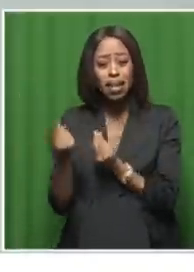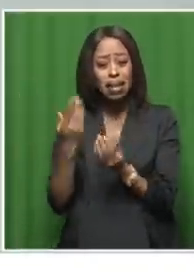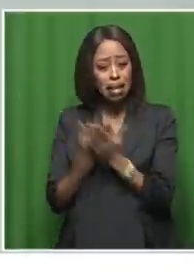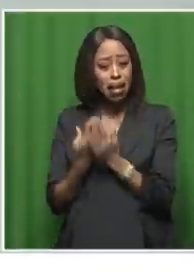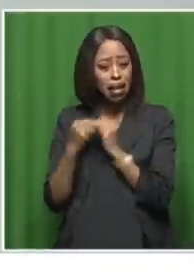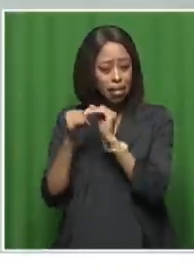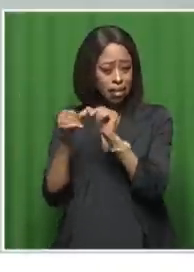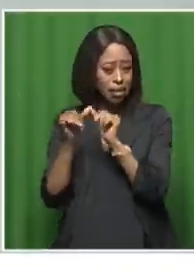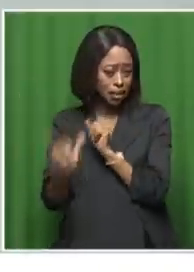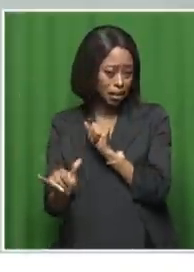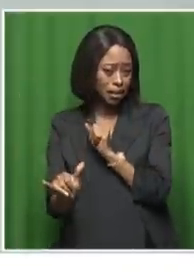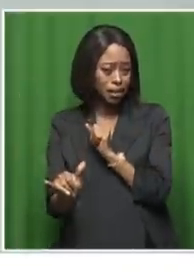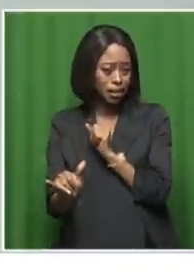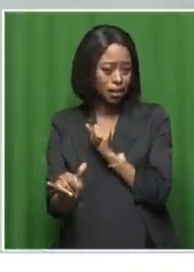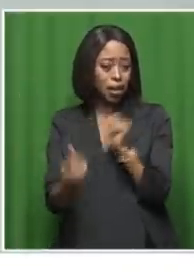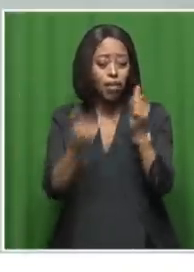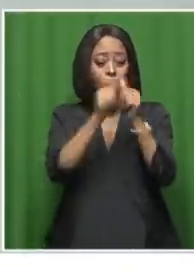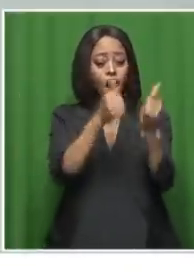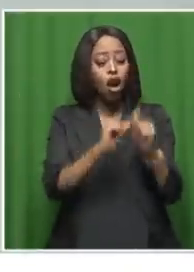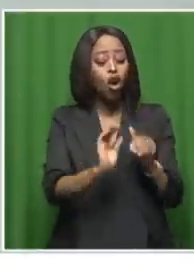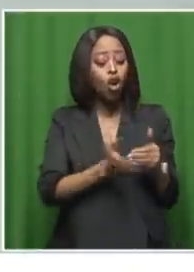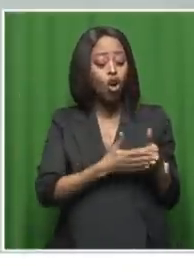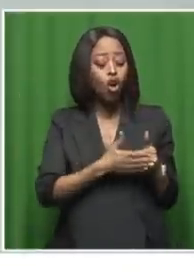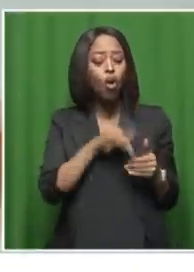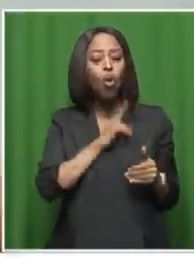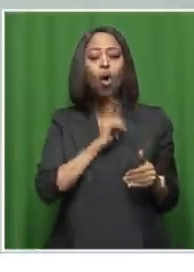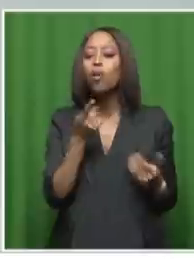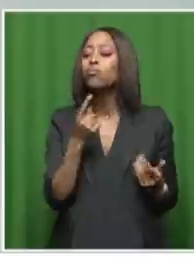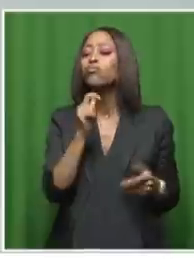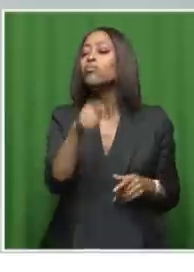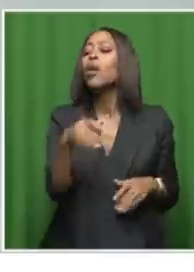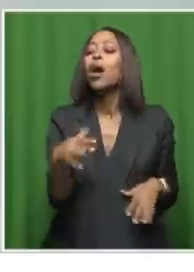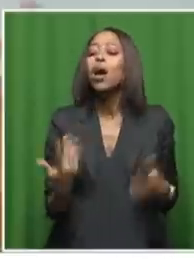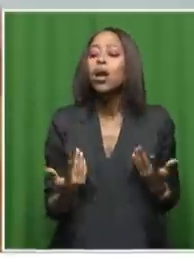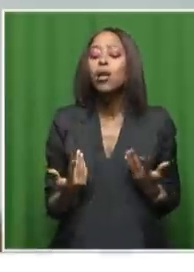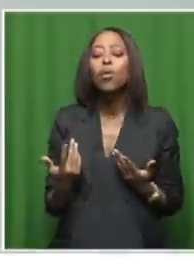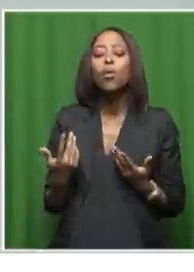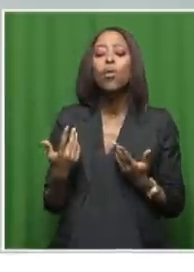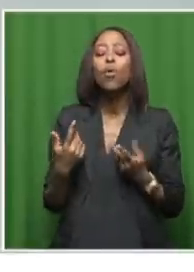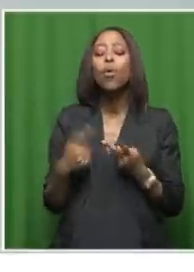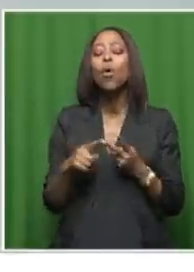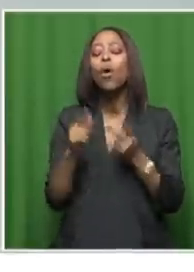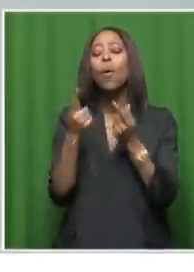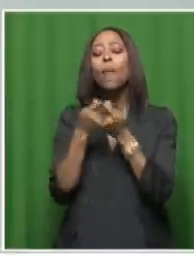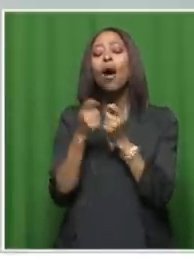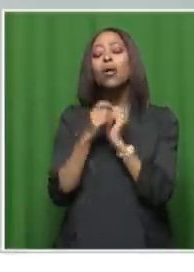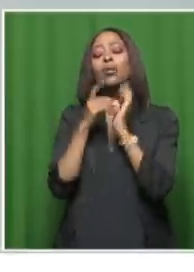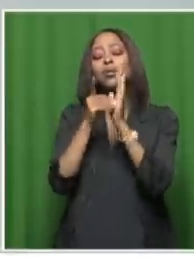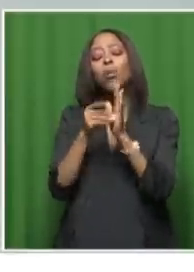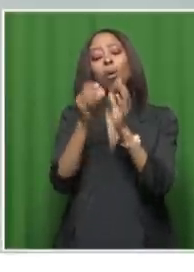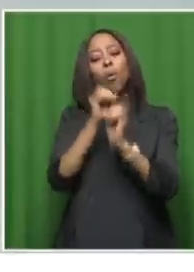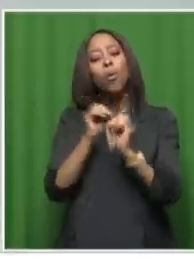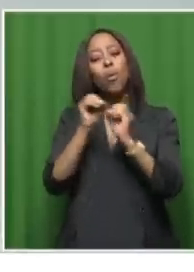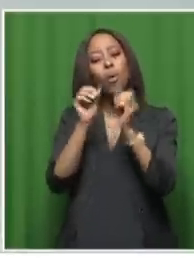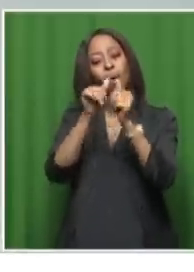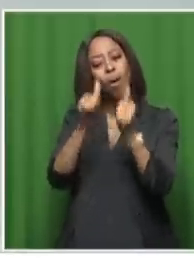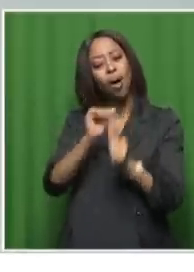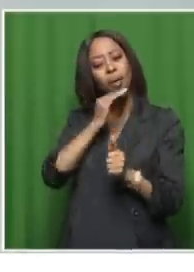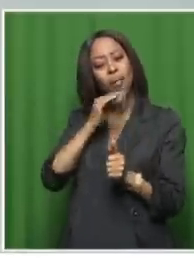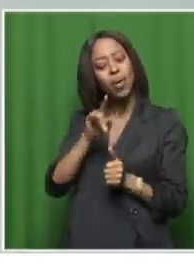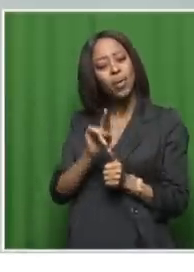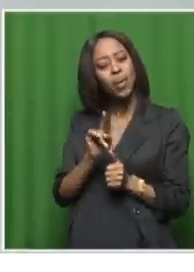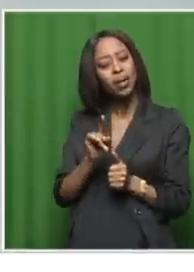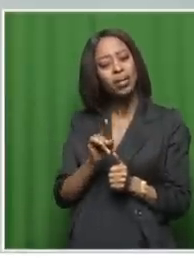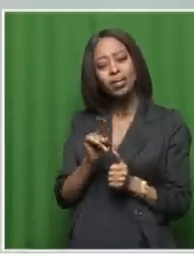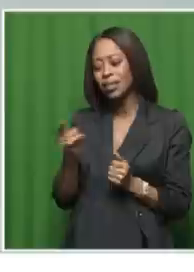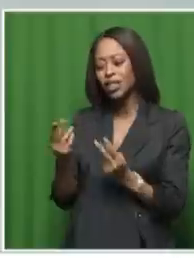sustain that? When we say your account is closed because you did not make lots of money or there wasn't money that was deposited, what does it mean in the eyes